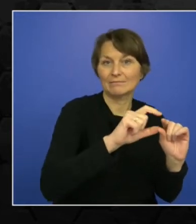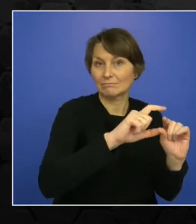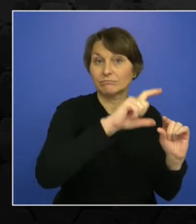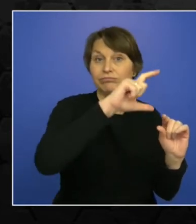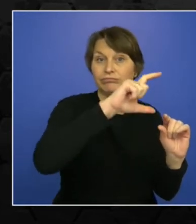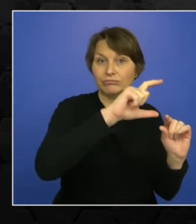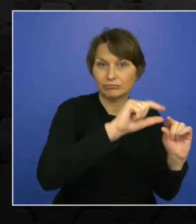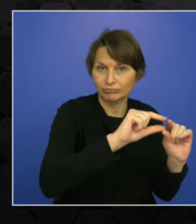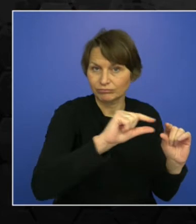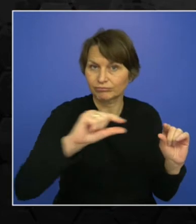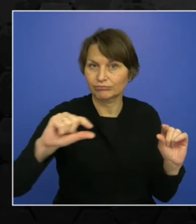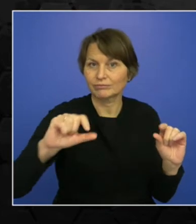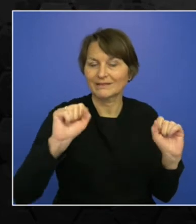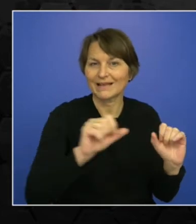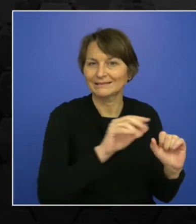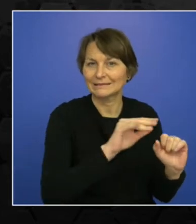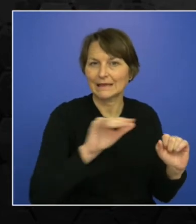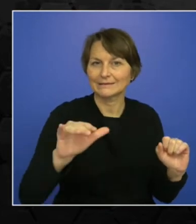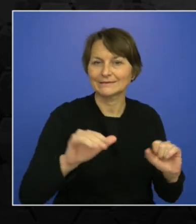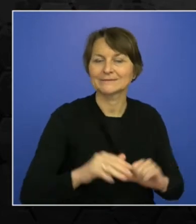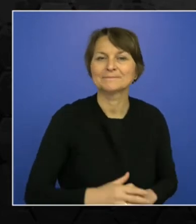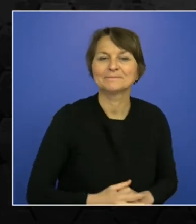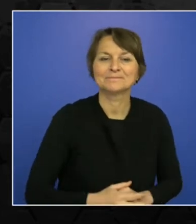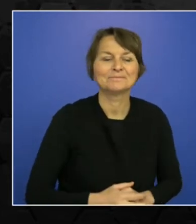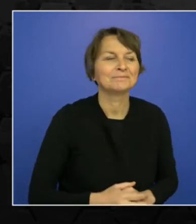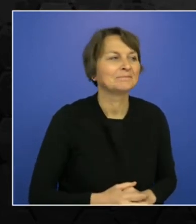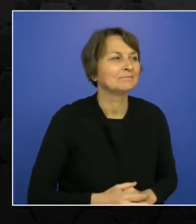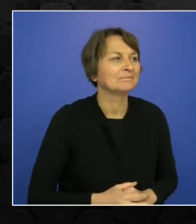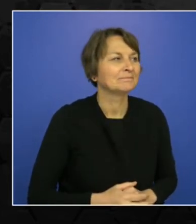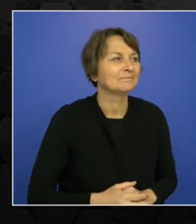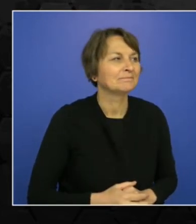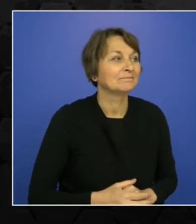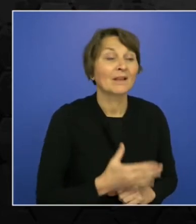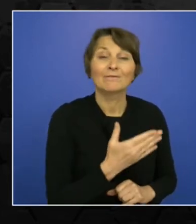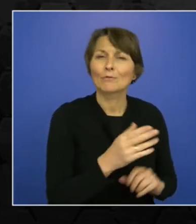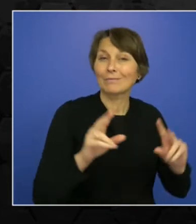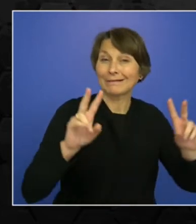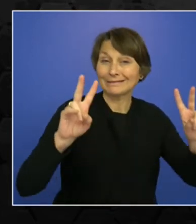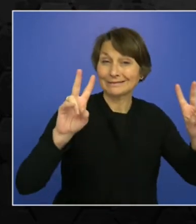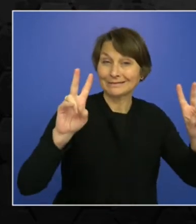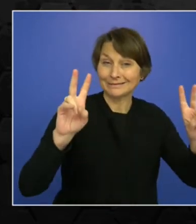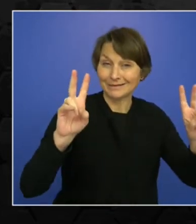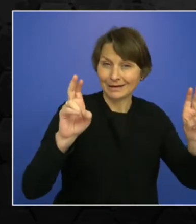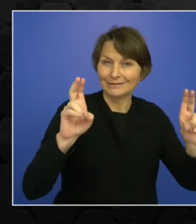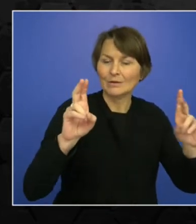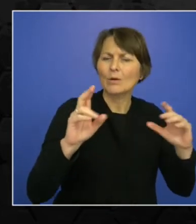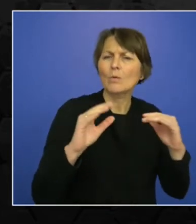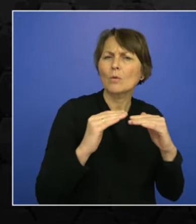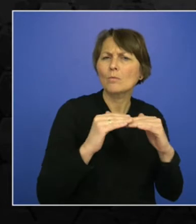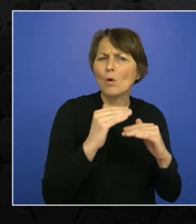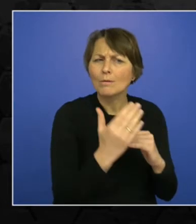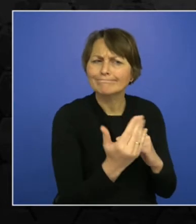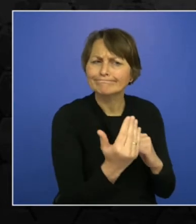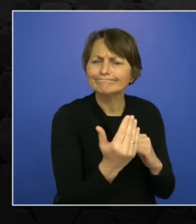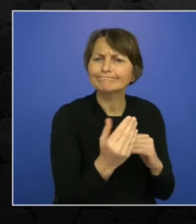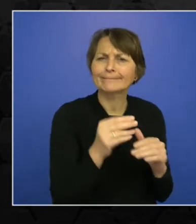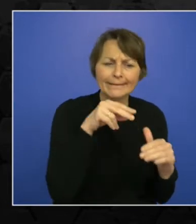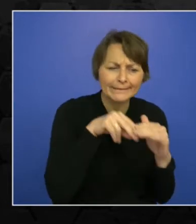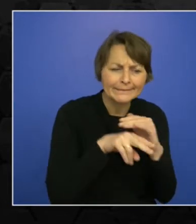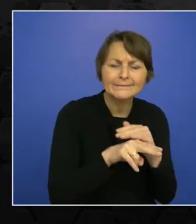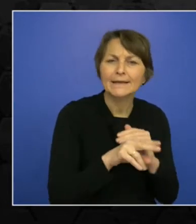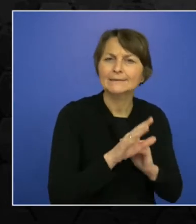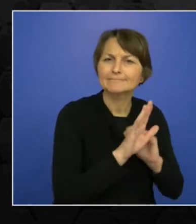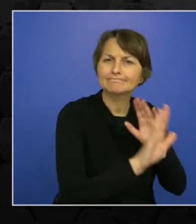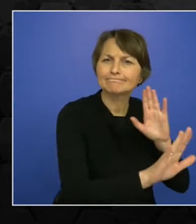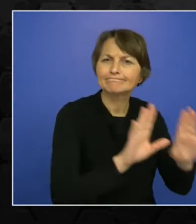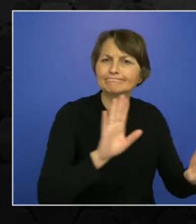I am just gonna get like more insights about each sentence, like about what